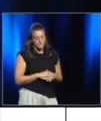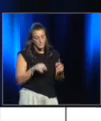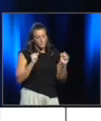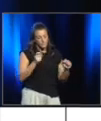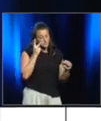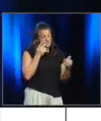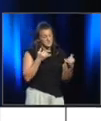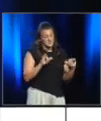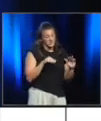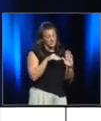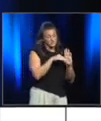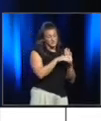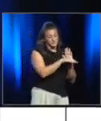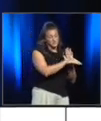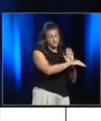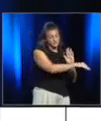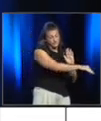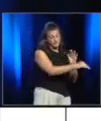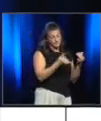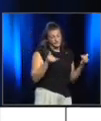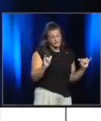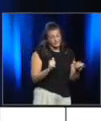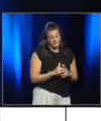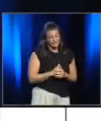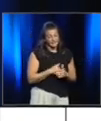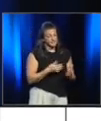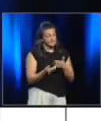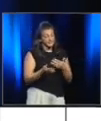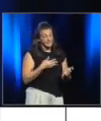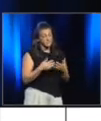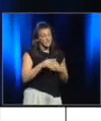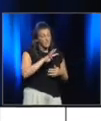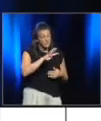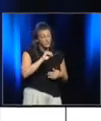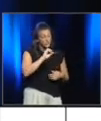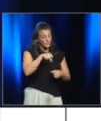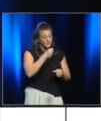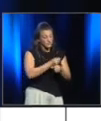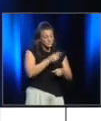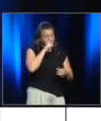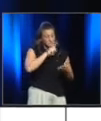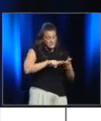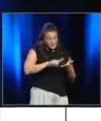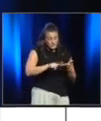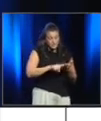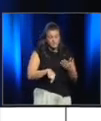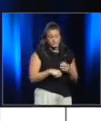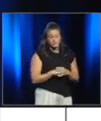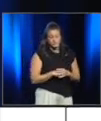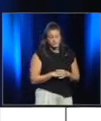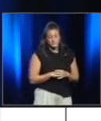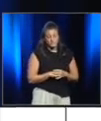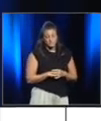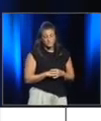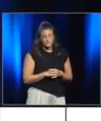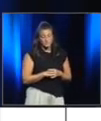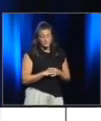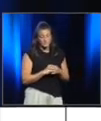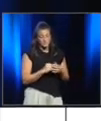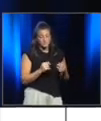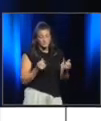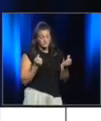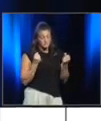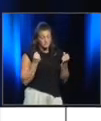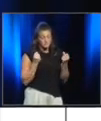down. It's still declining, despite 40 years of research, a large number of